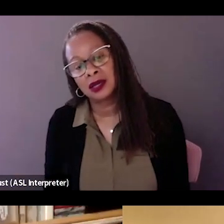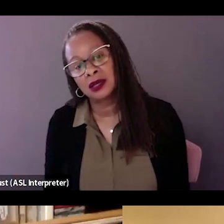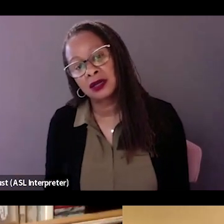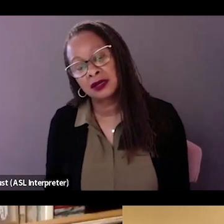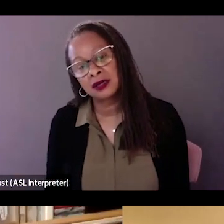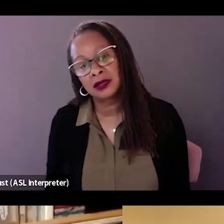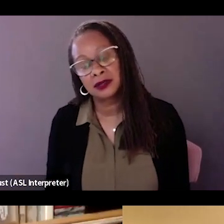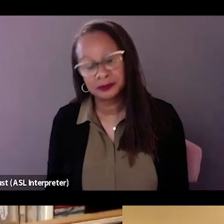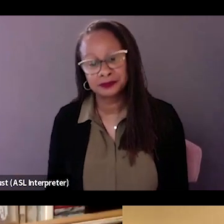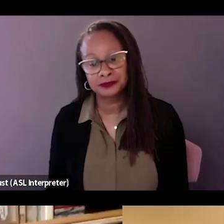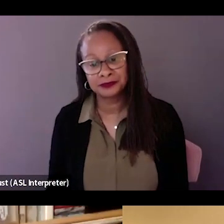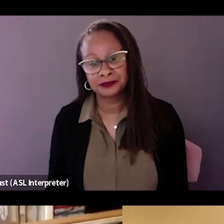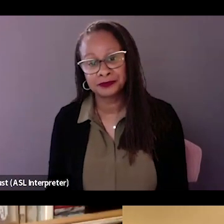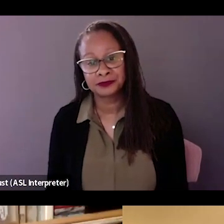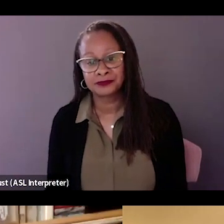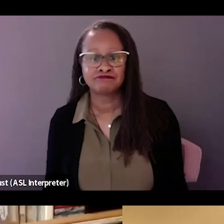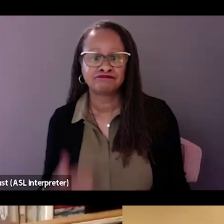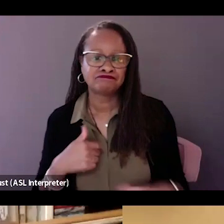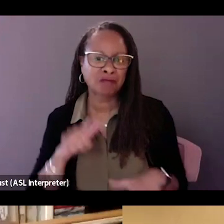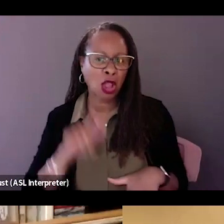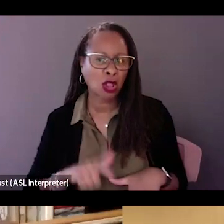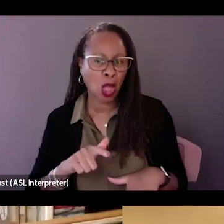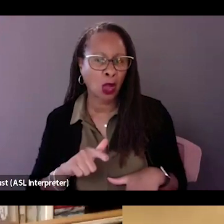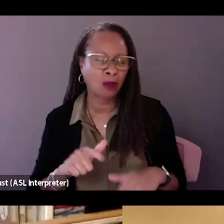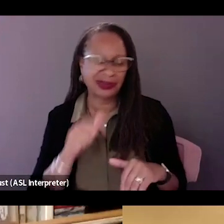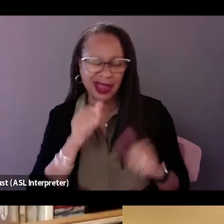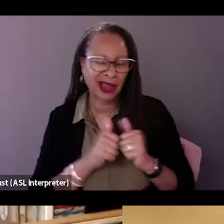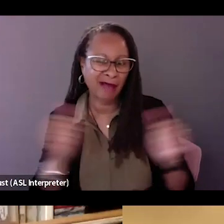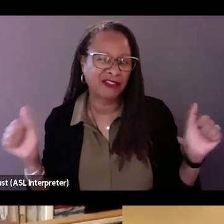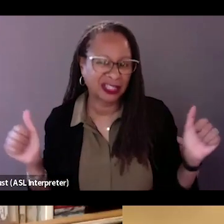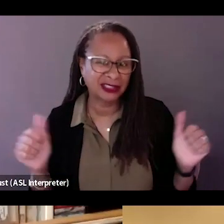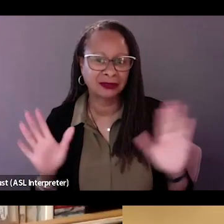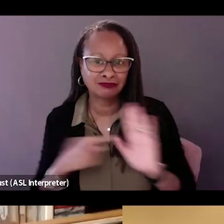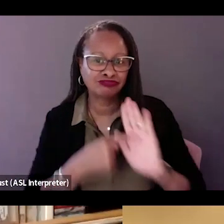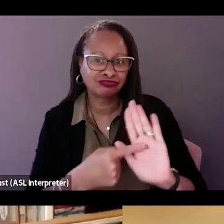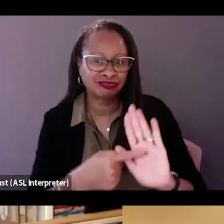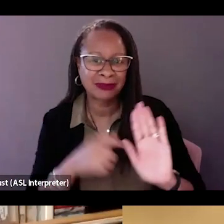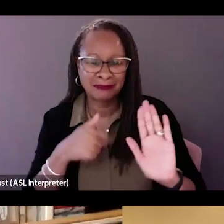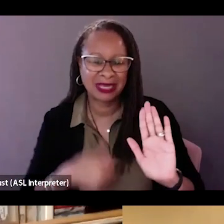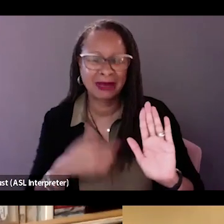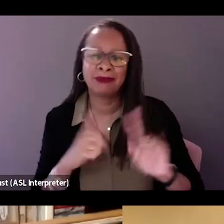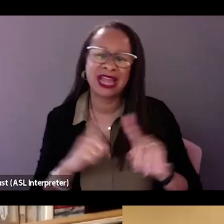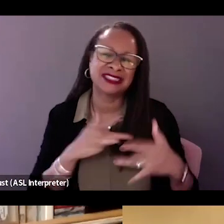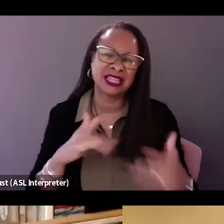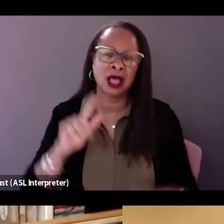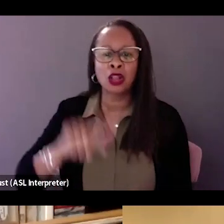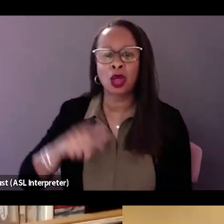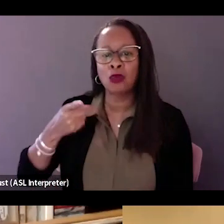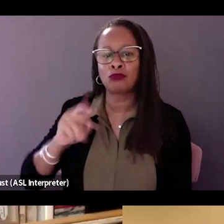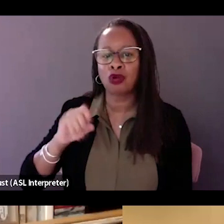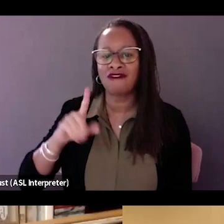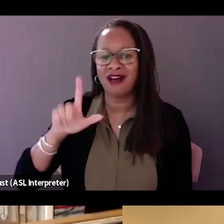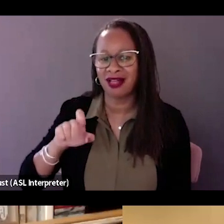I mean, I keep a low profile, but I keep a low profile in general. So, so I would, it's